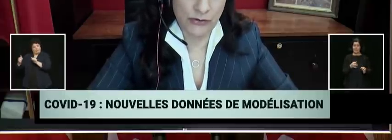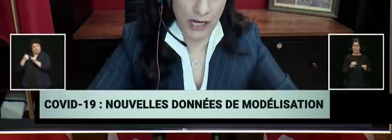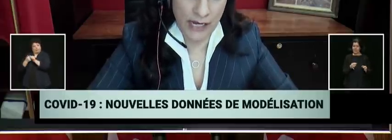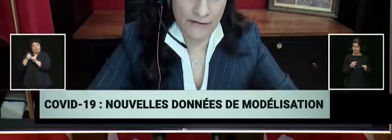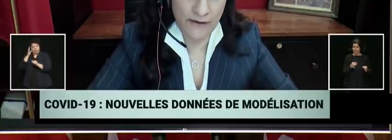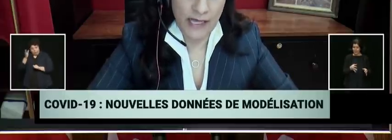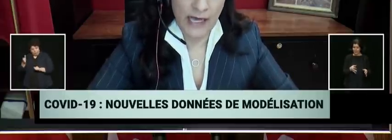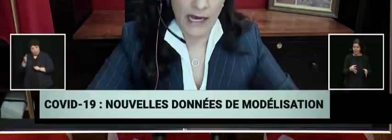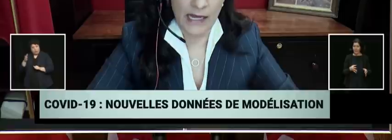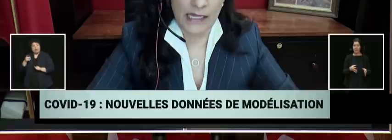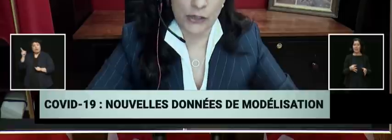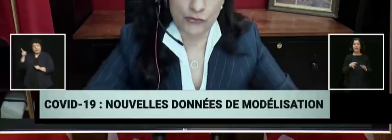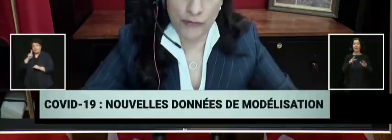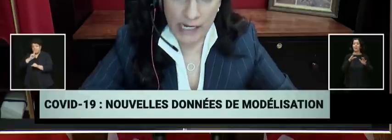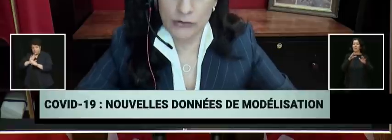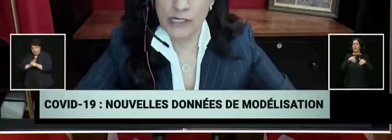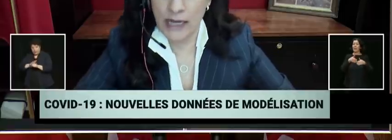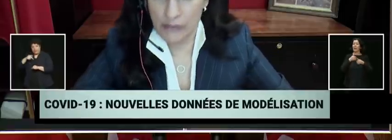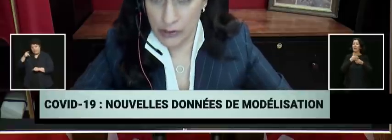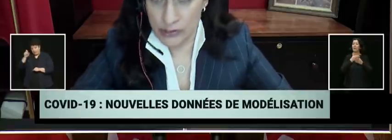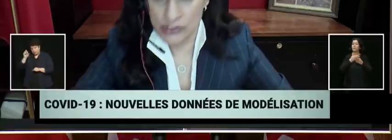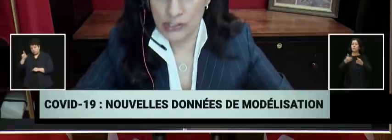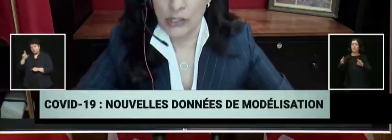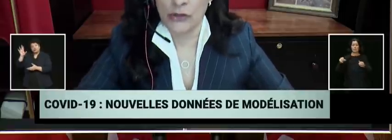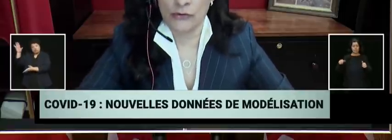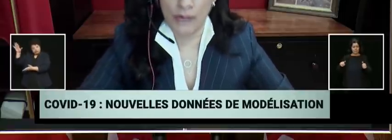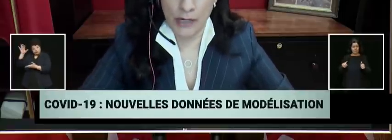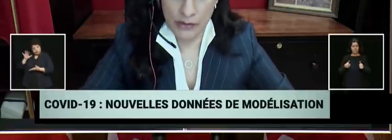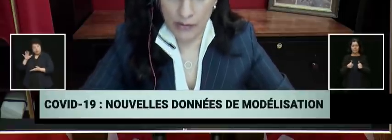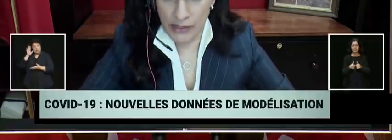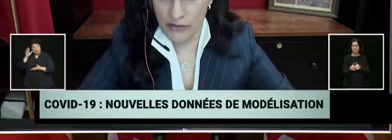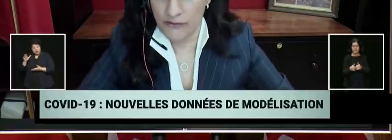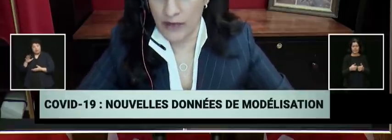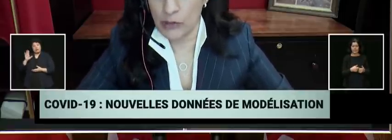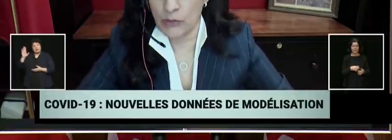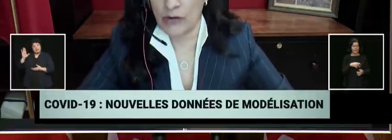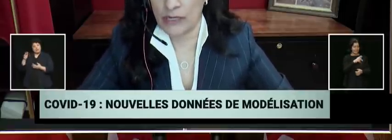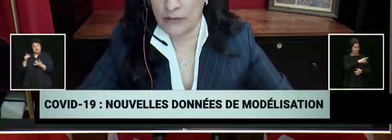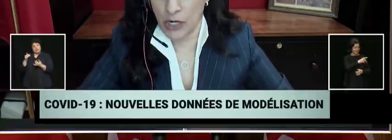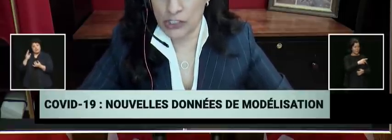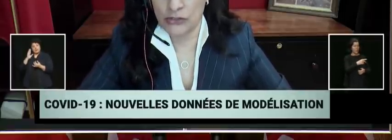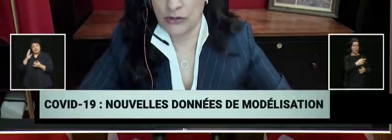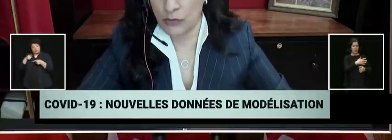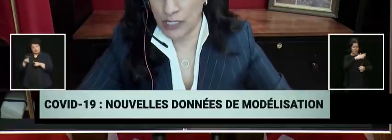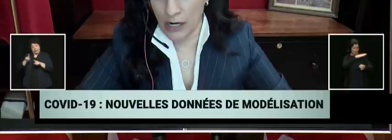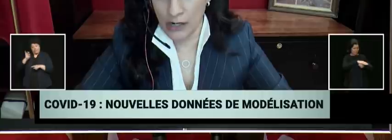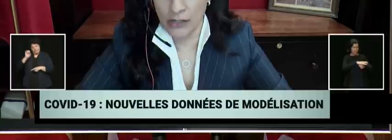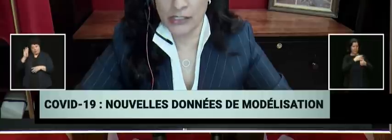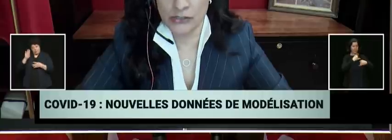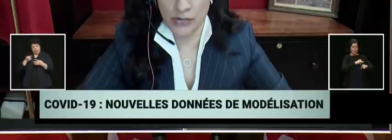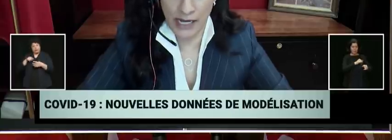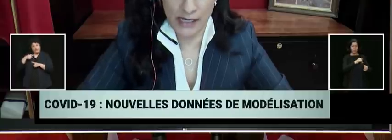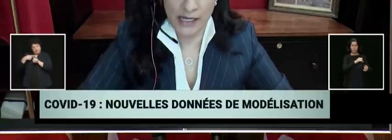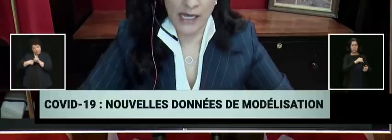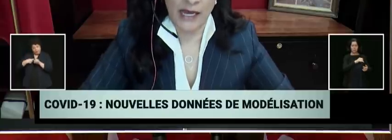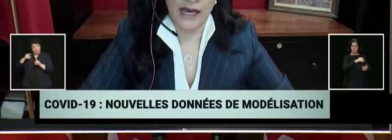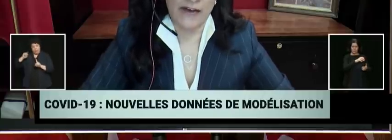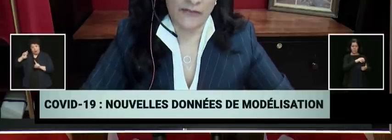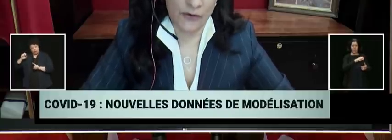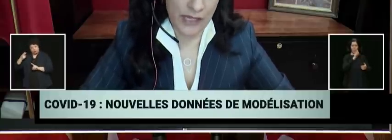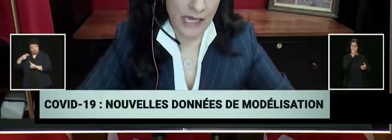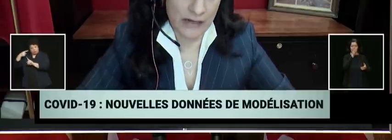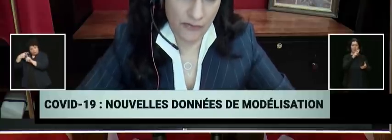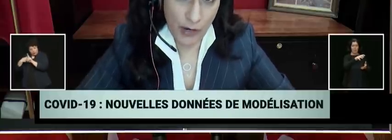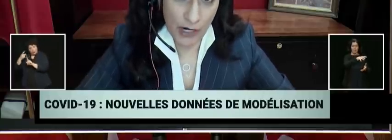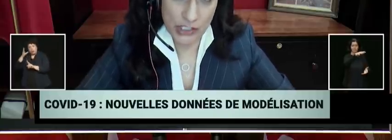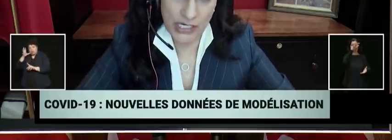to arrive in greater numbers throughout the month of February and March, so that we are on track for